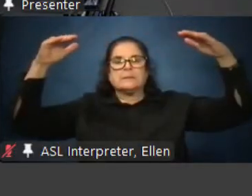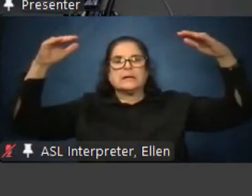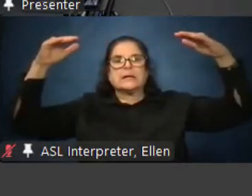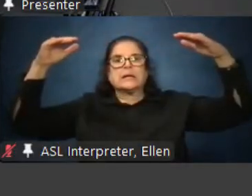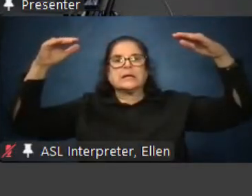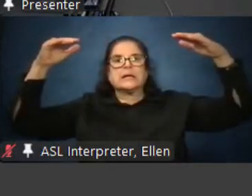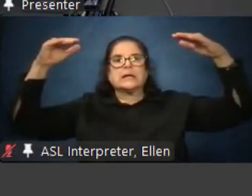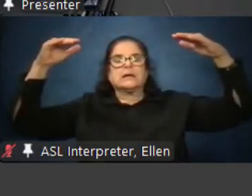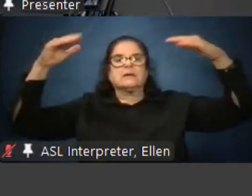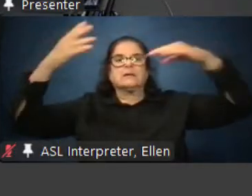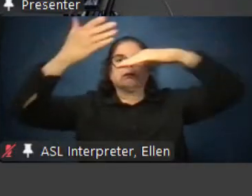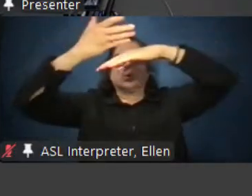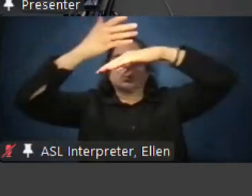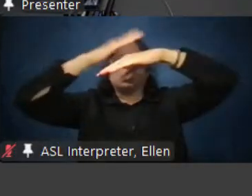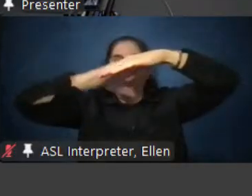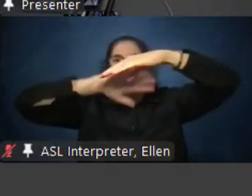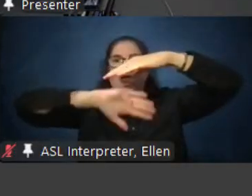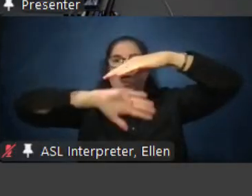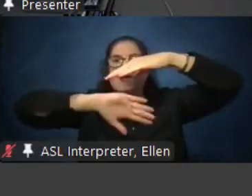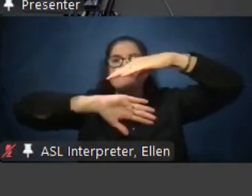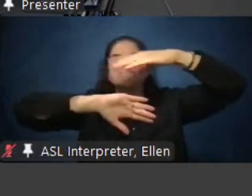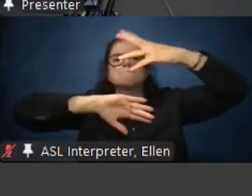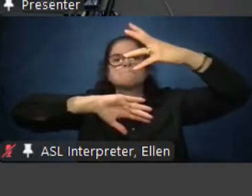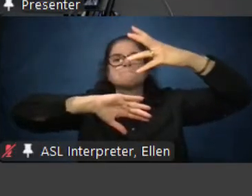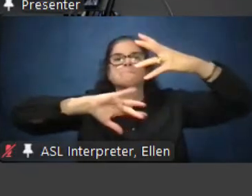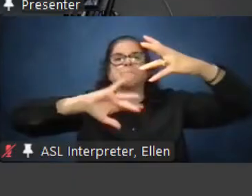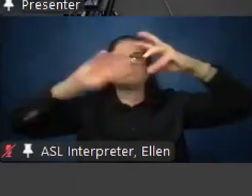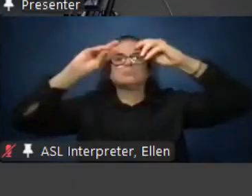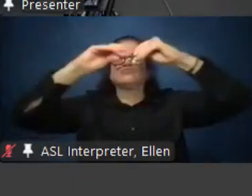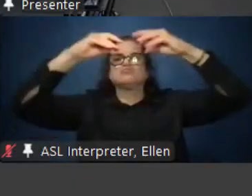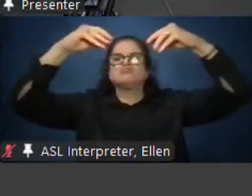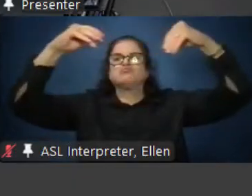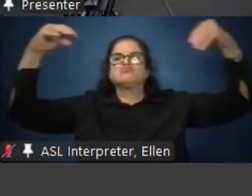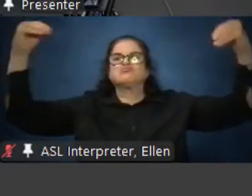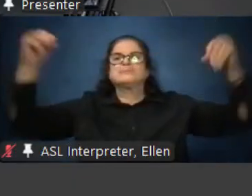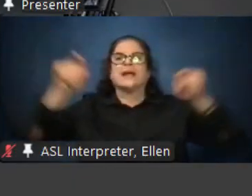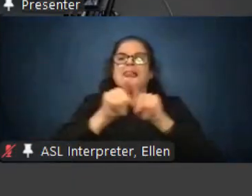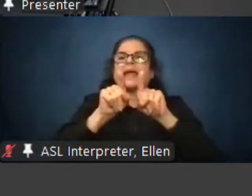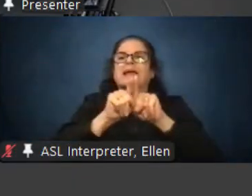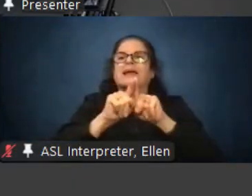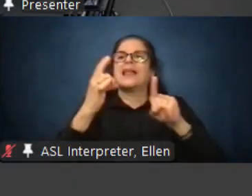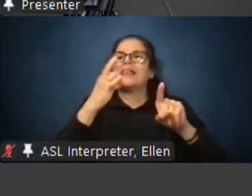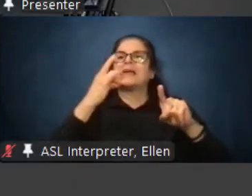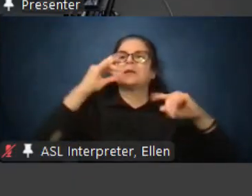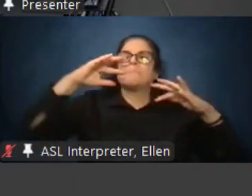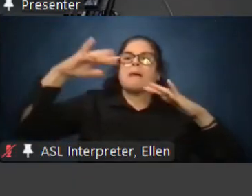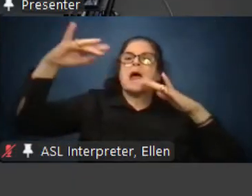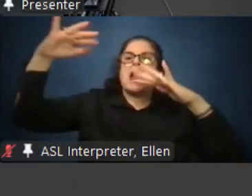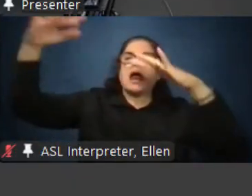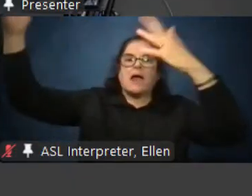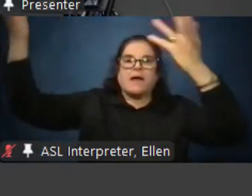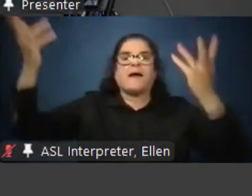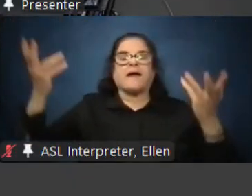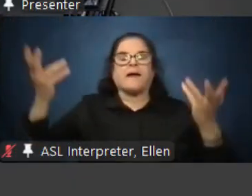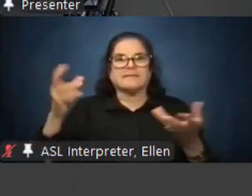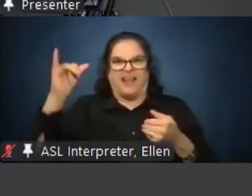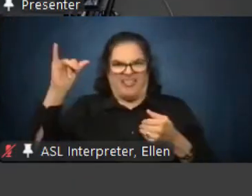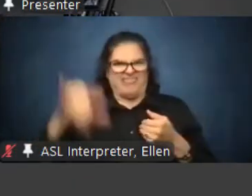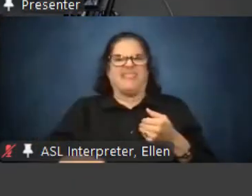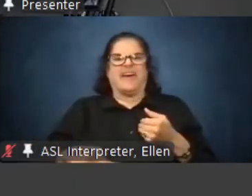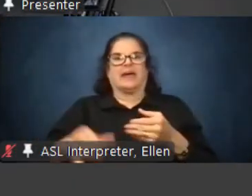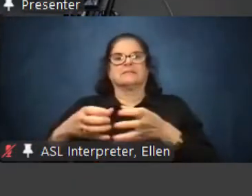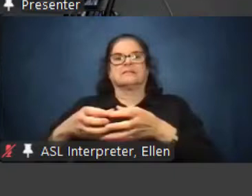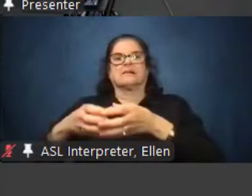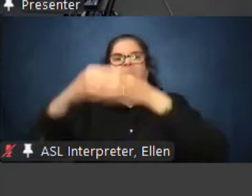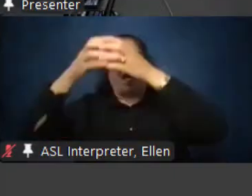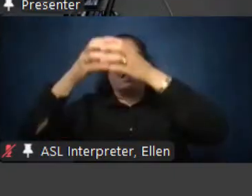and provided ornamental lighting that kind of goes back like a ray of light. And so they kind of took that feature of that column that had to be there for the